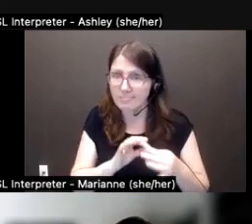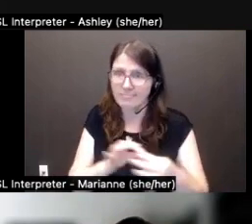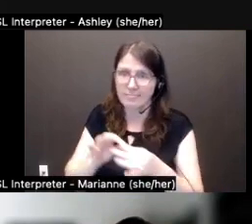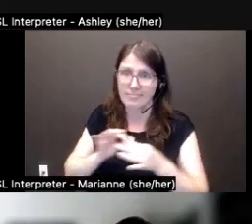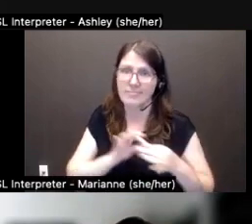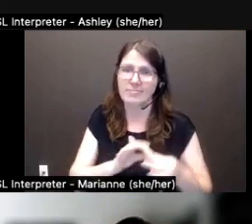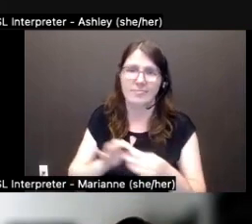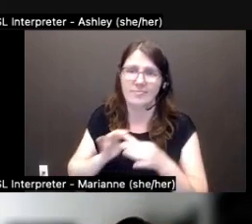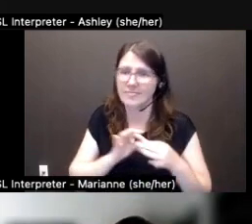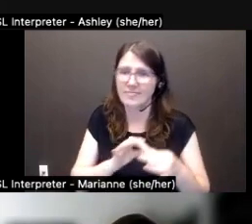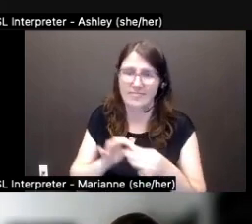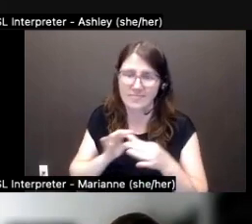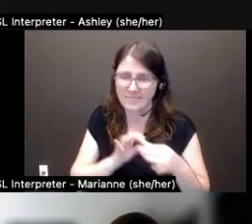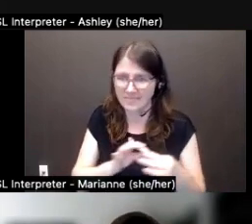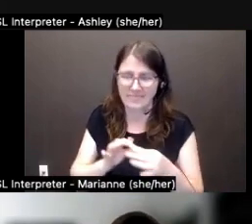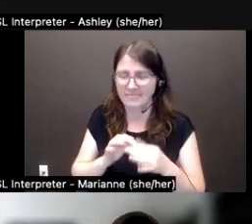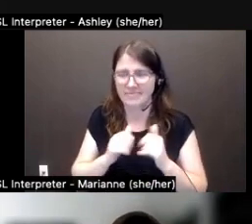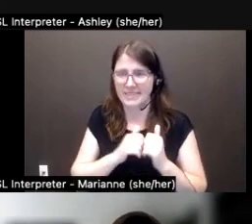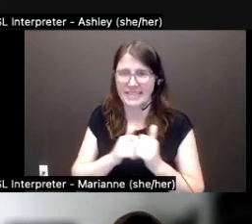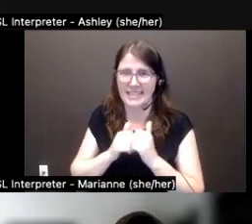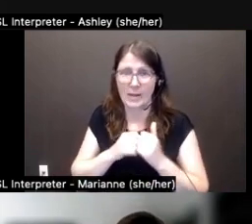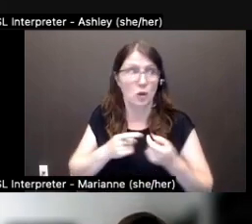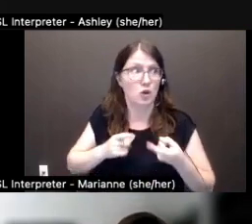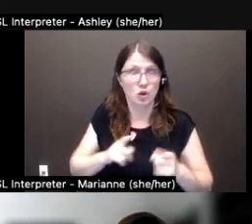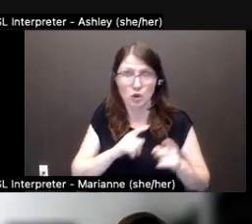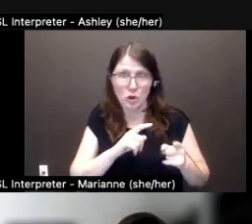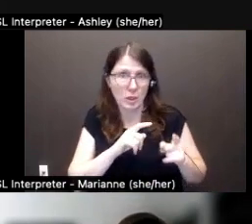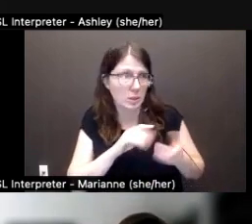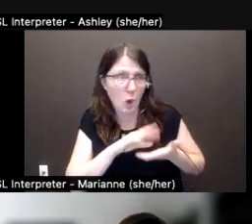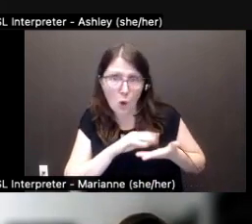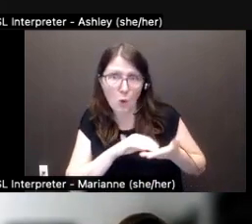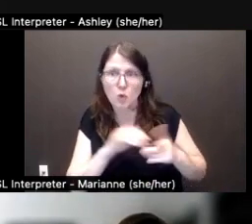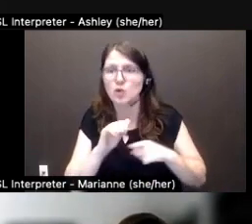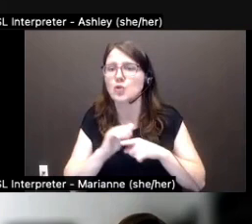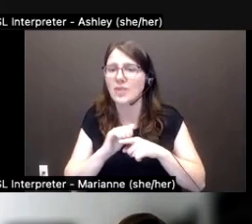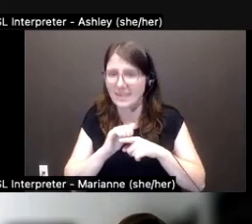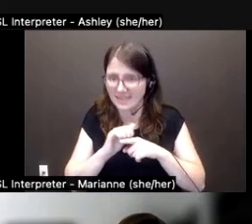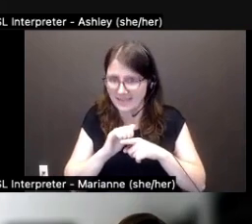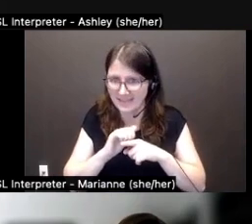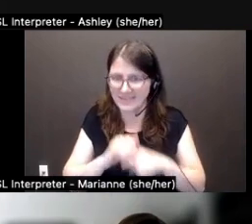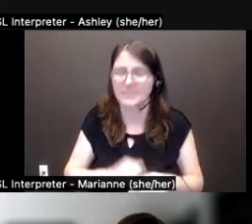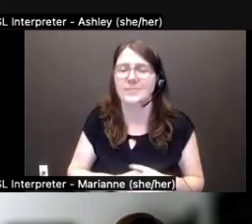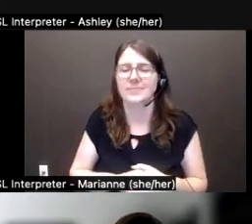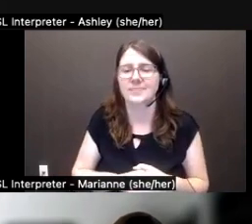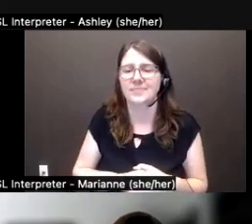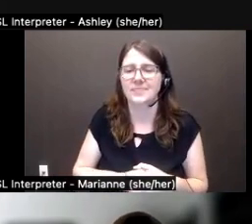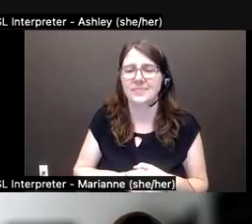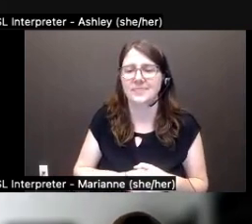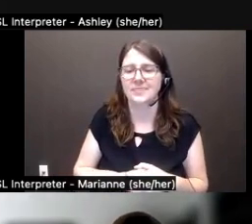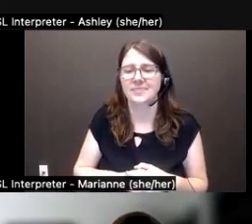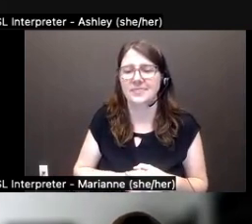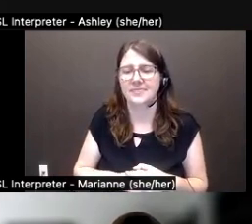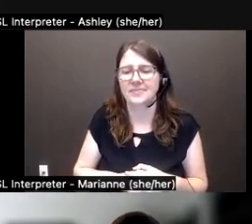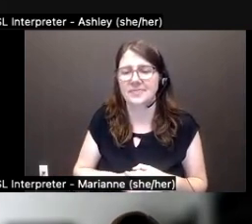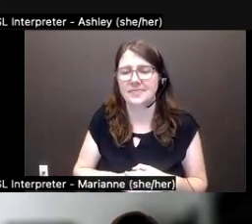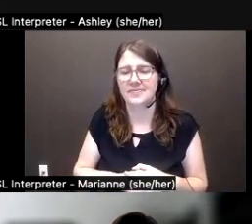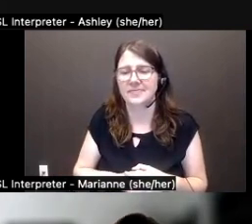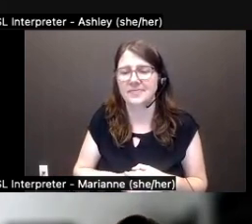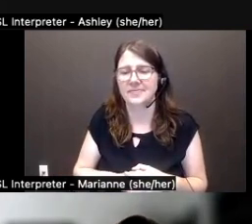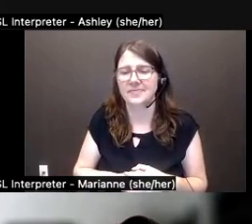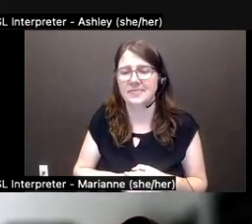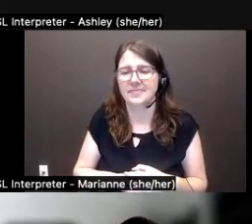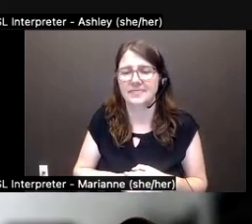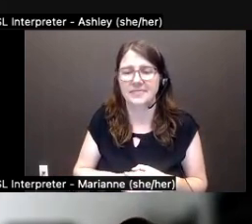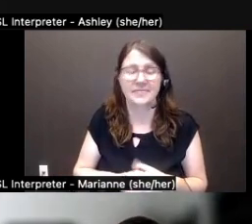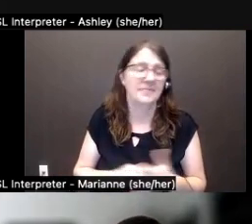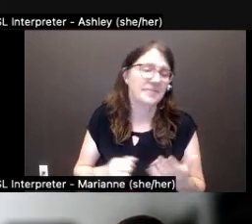getting the training. It was so interesting because there were many tools I was using, me